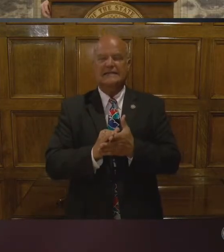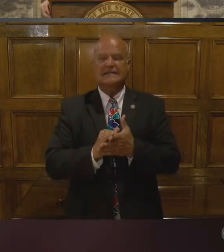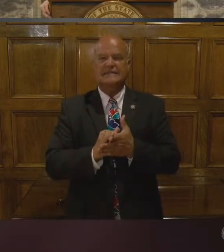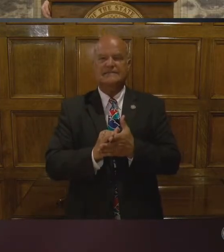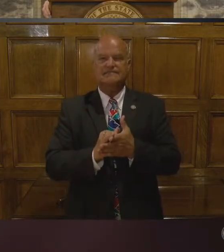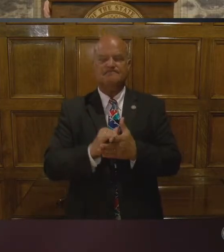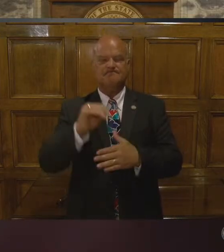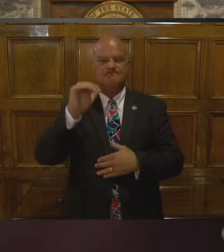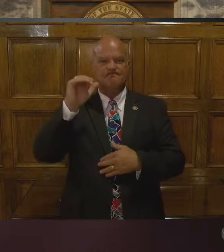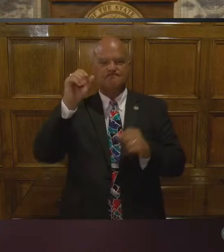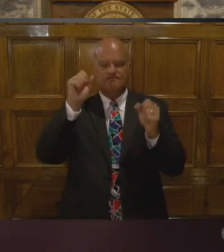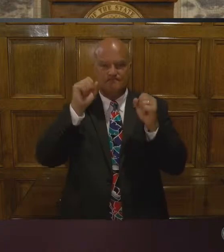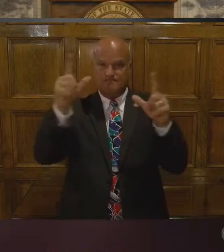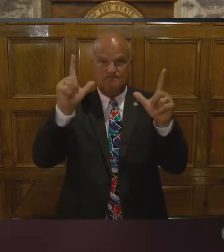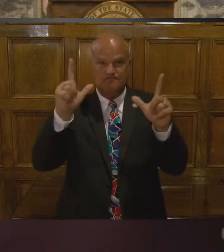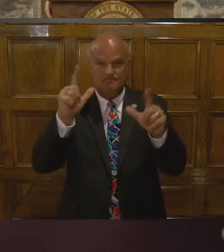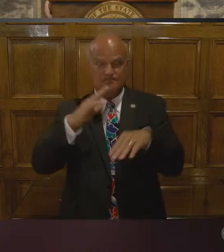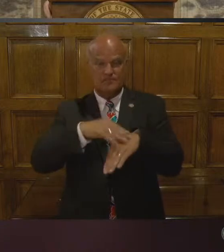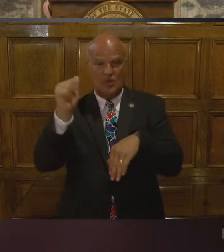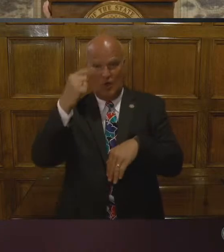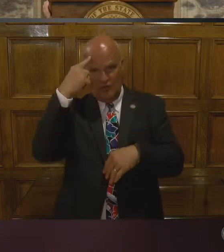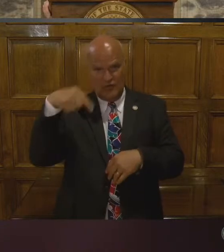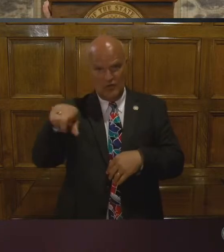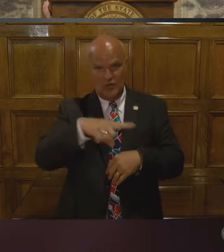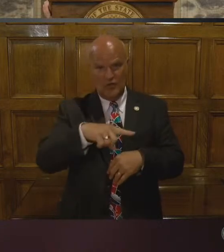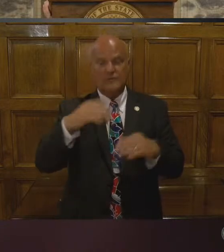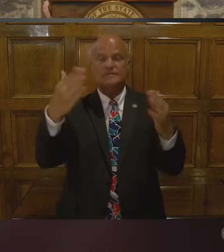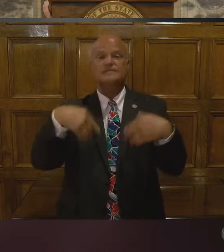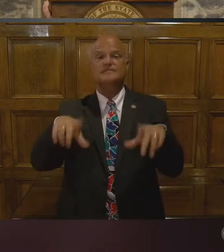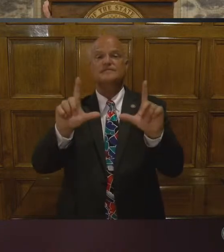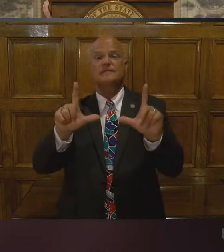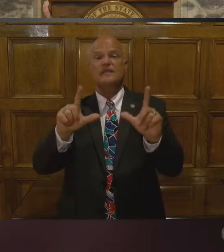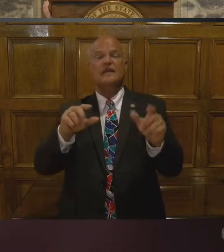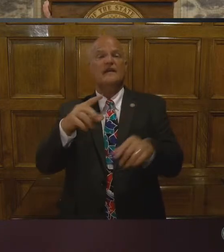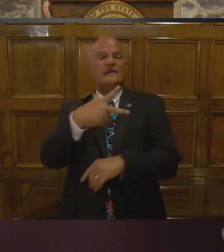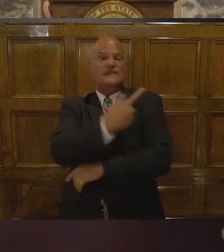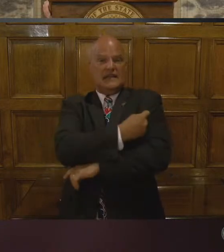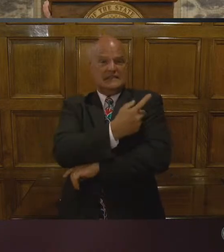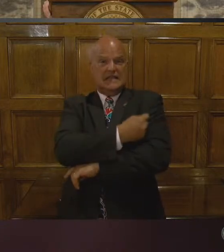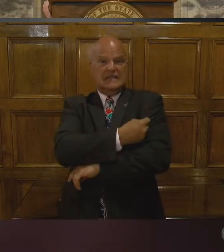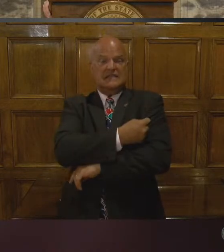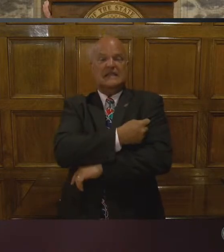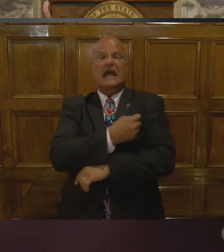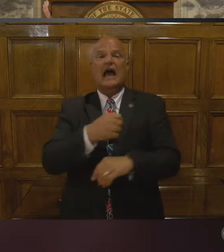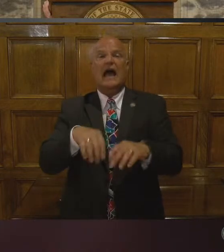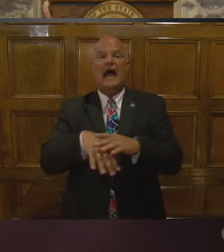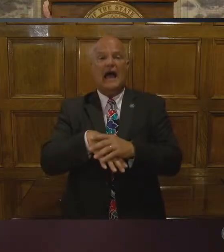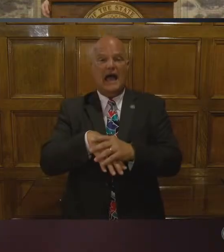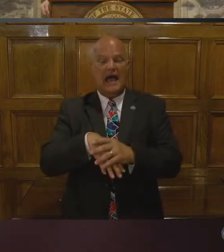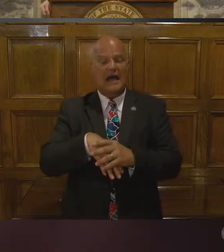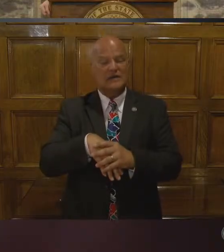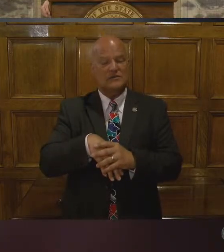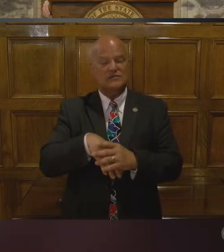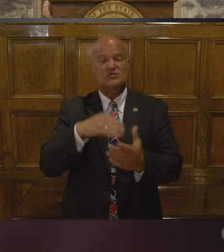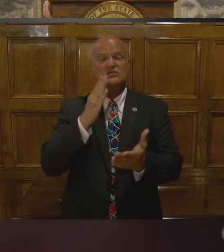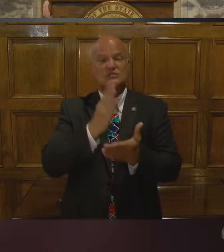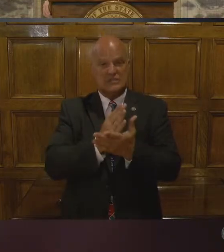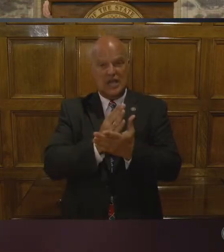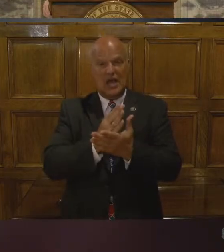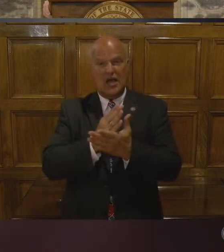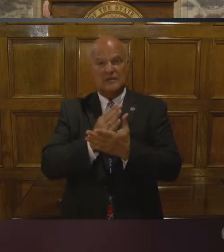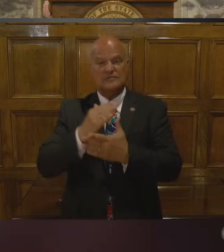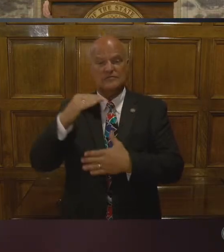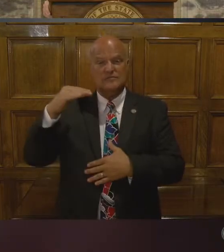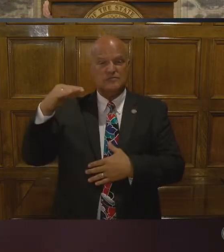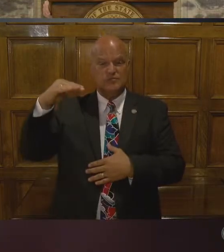a wake-up call. And then the next slide talks about vaccinations, which is how you get out of any slump or get out of